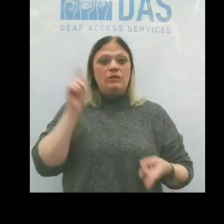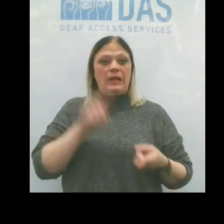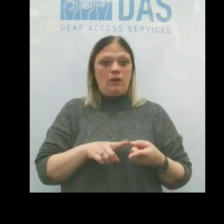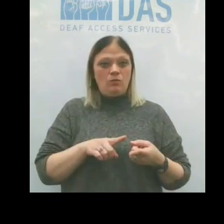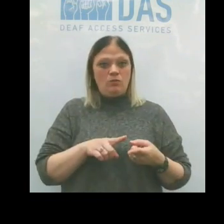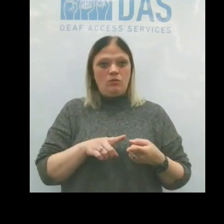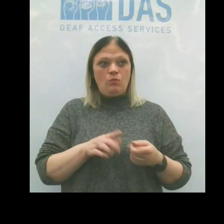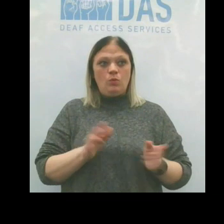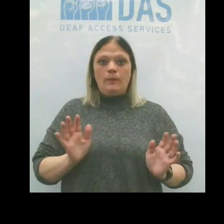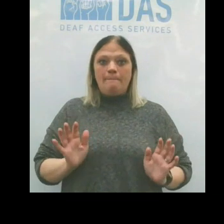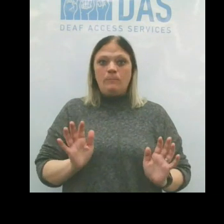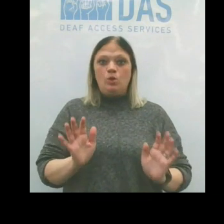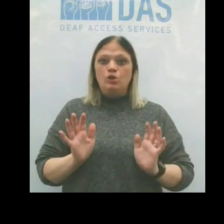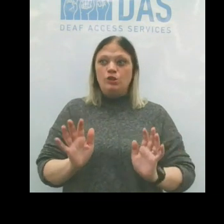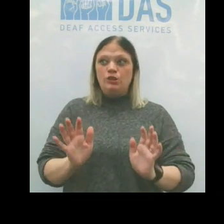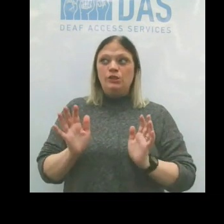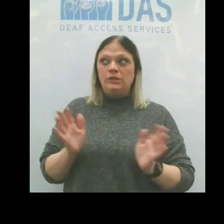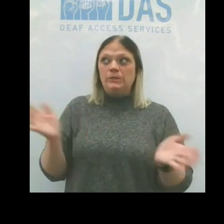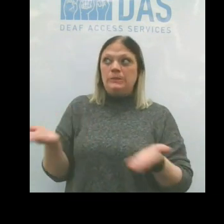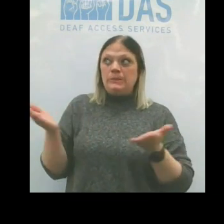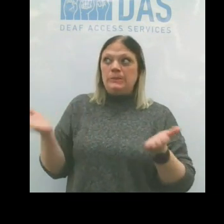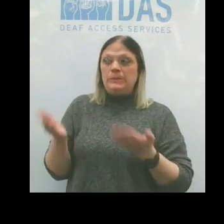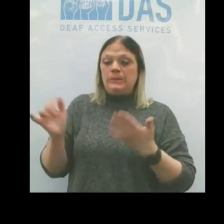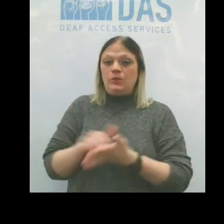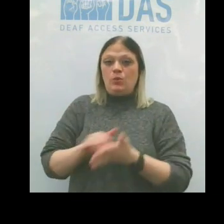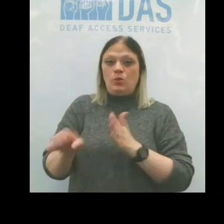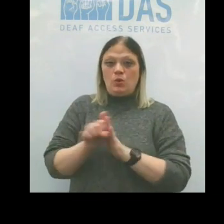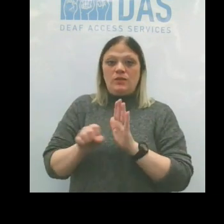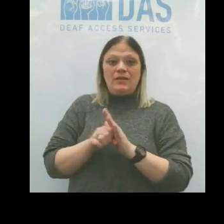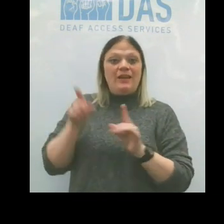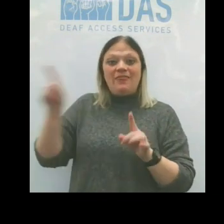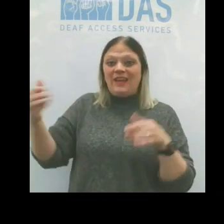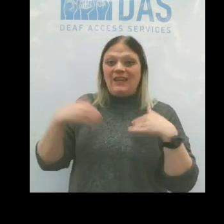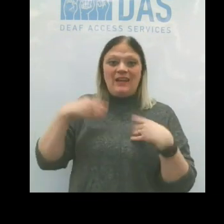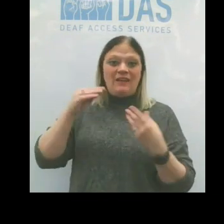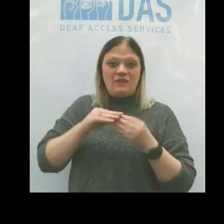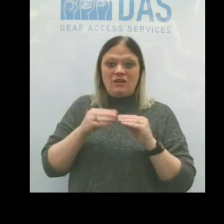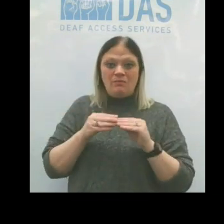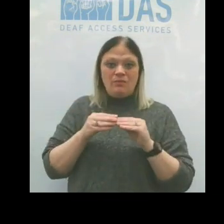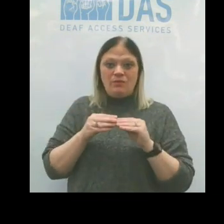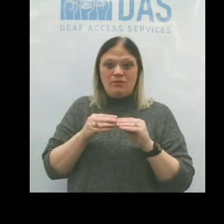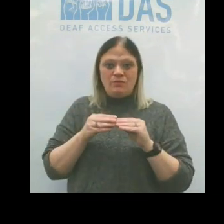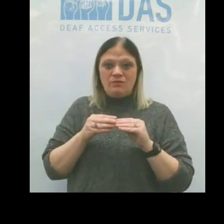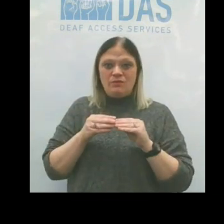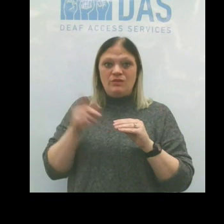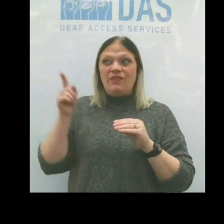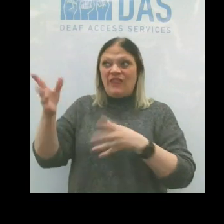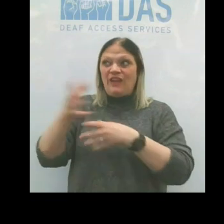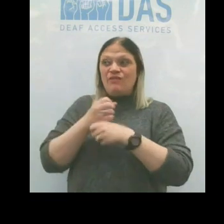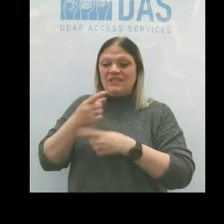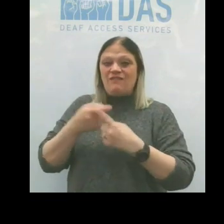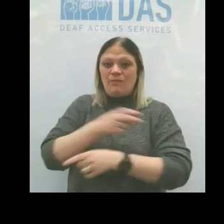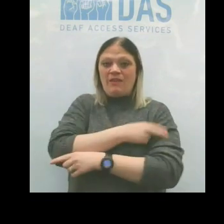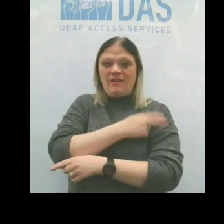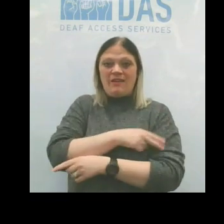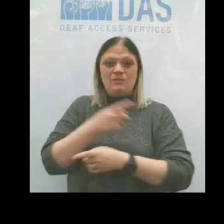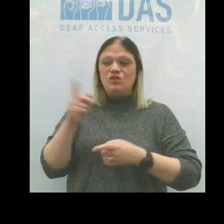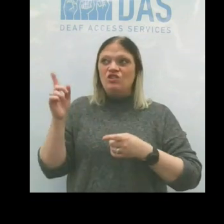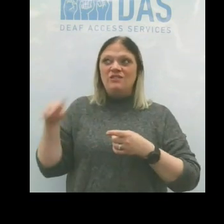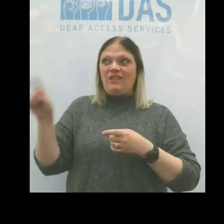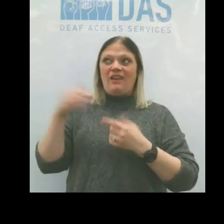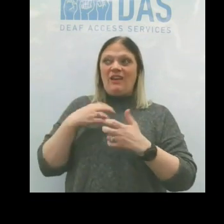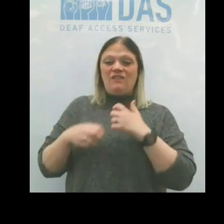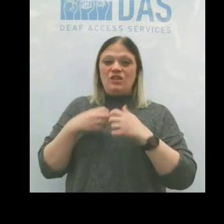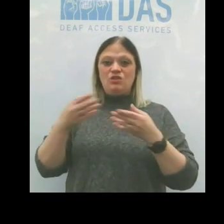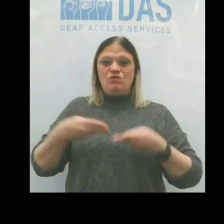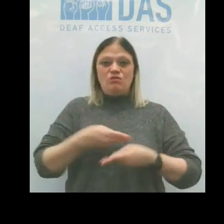State for those daily hospitalization numbers. They have the numbers. It's not like they don't have them. They receive them from the hospital. They just had an issue with distributing them out to the